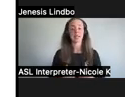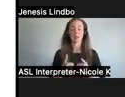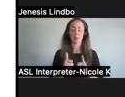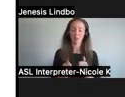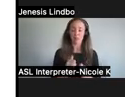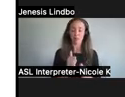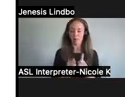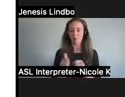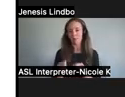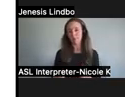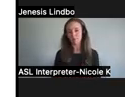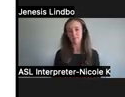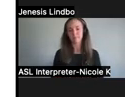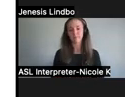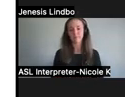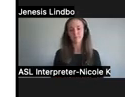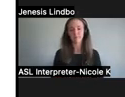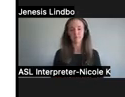the buttons on the controller.